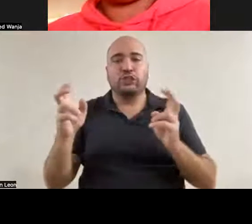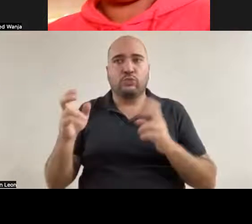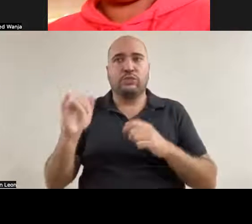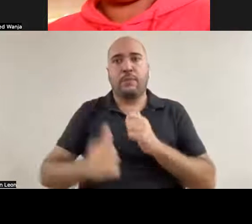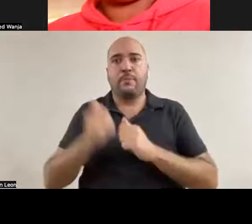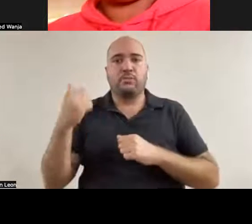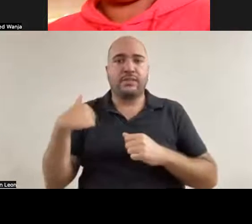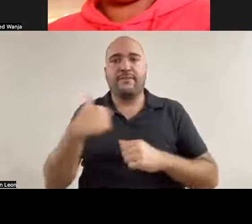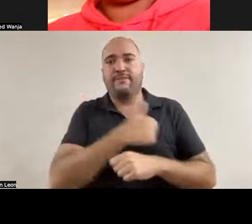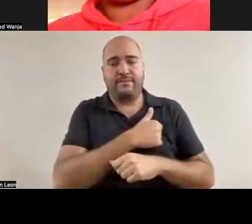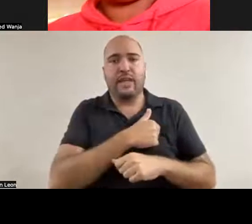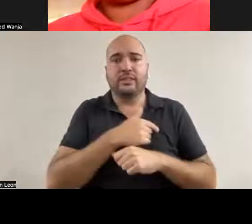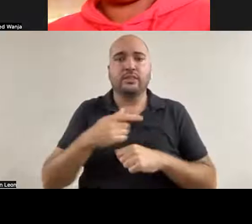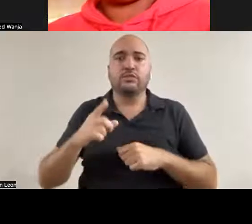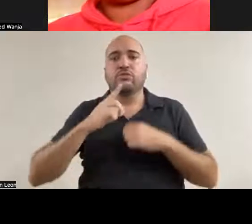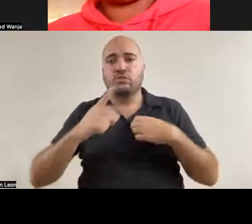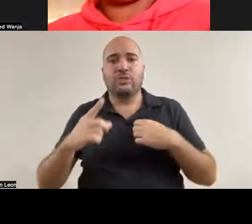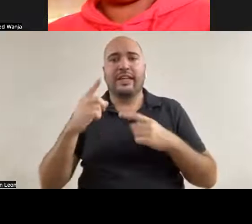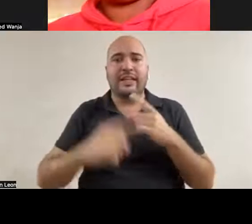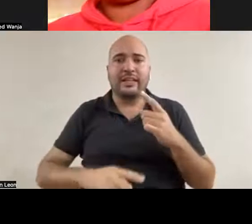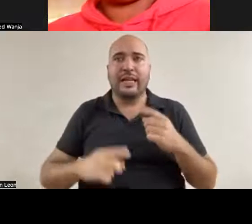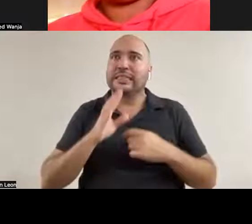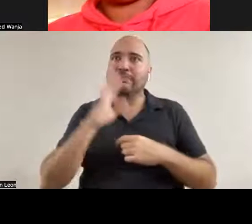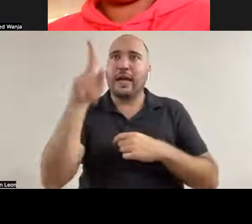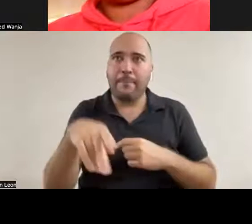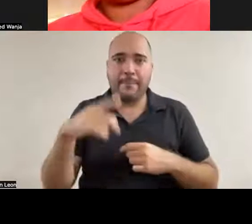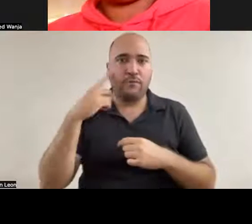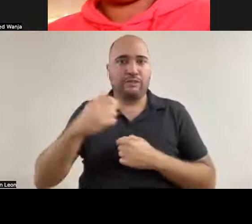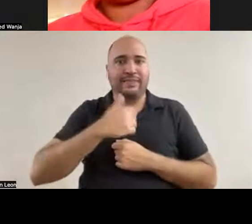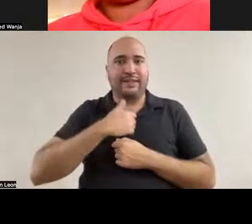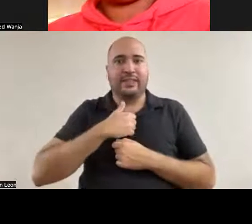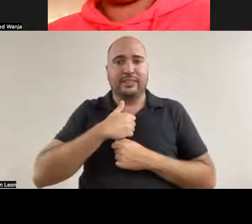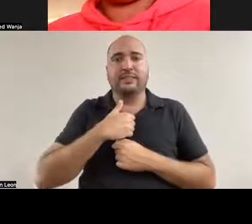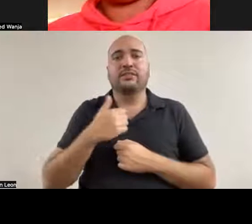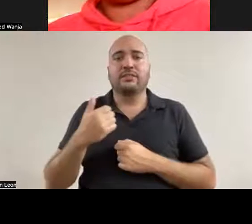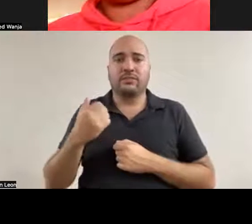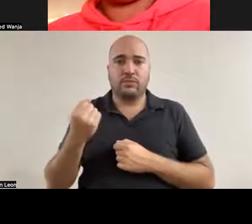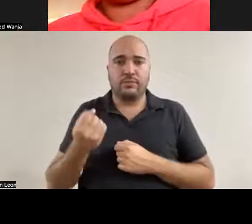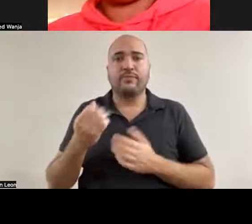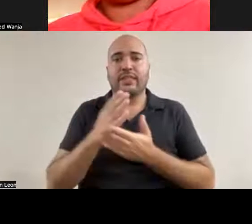us really can't speak up for ourselves.